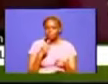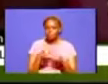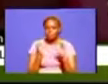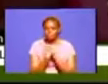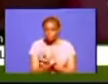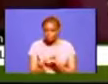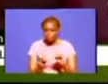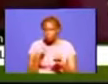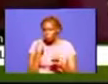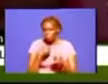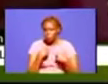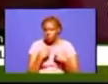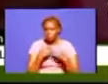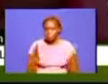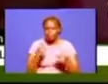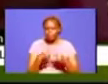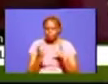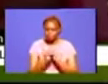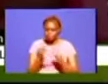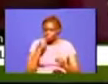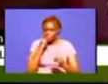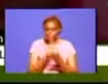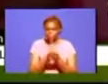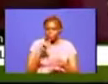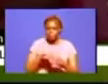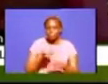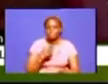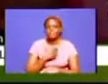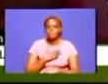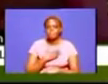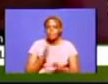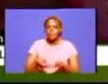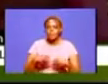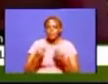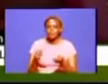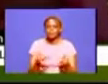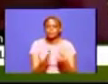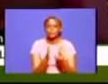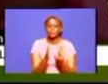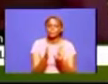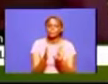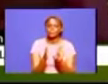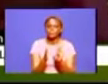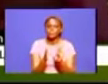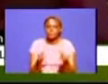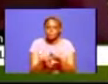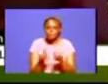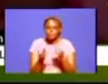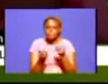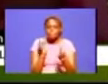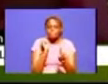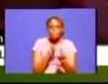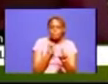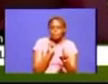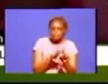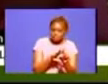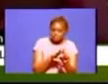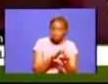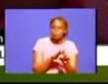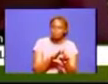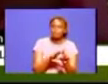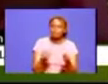did not have a big name, but he believed in me and he gave me an opportunity and also to mentor in a cause and